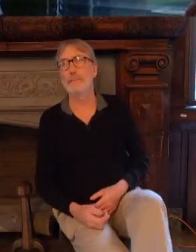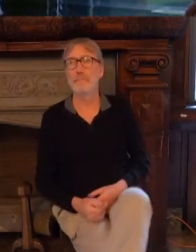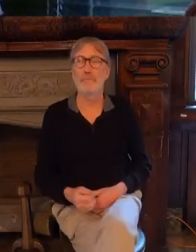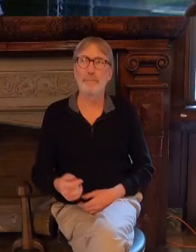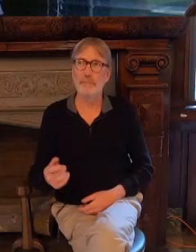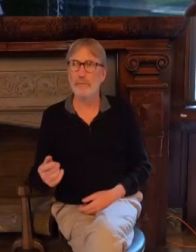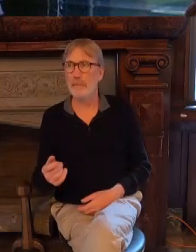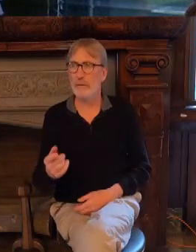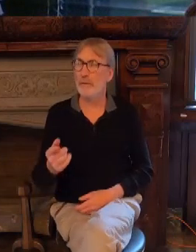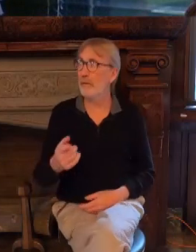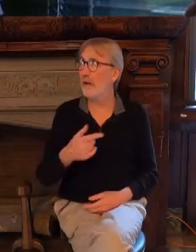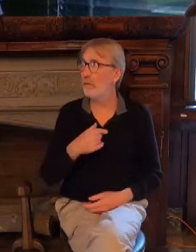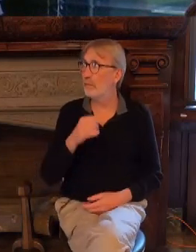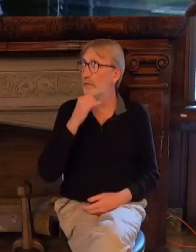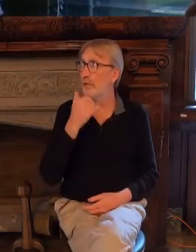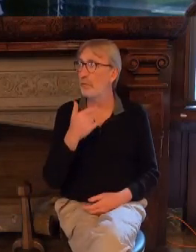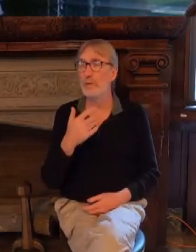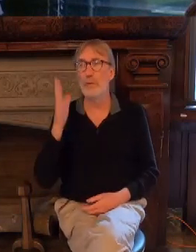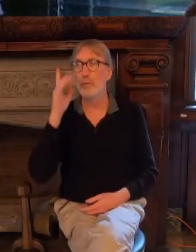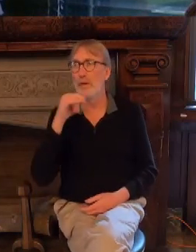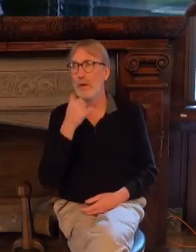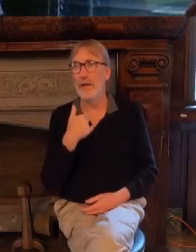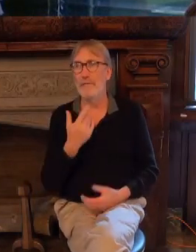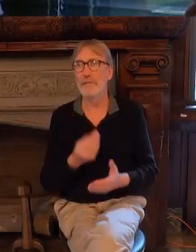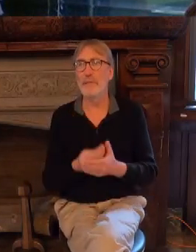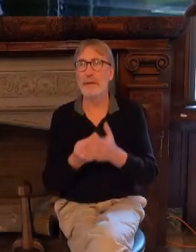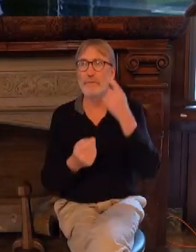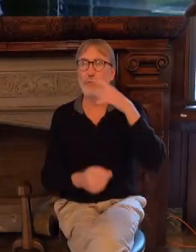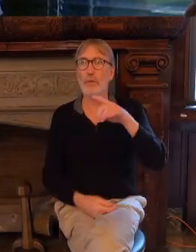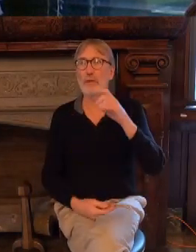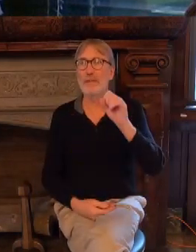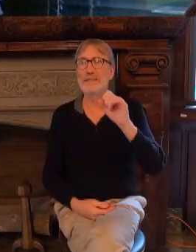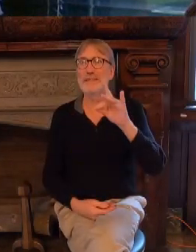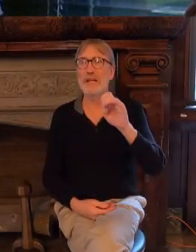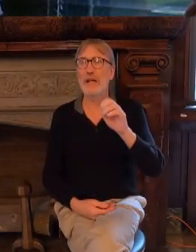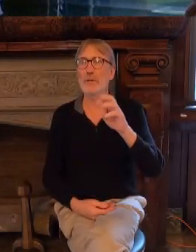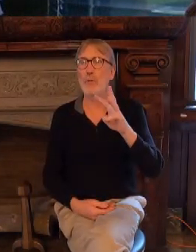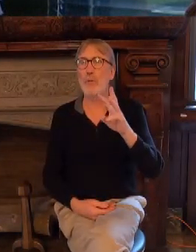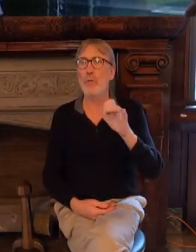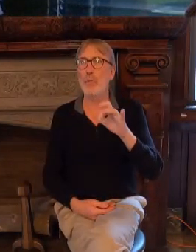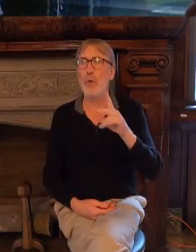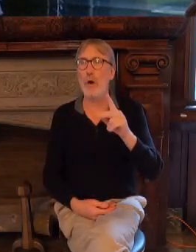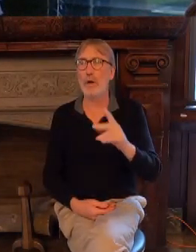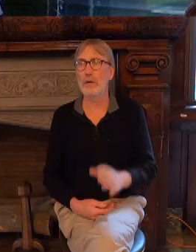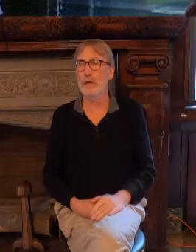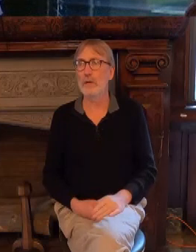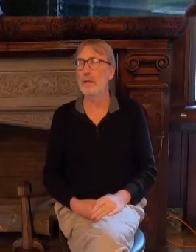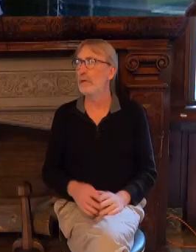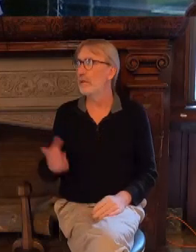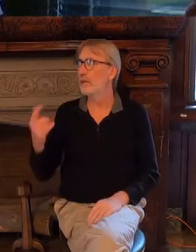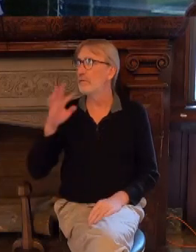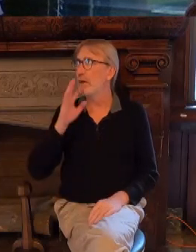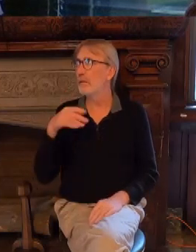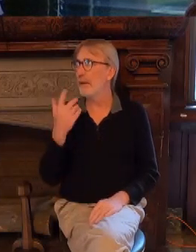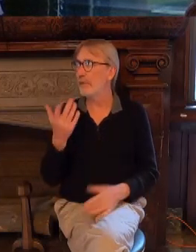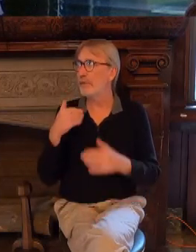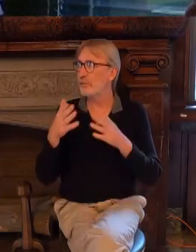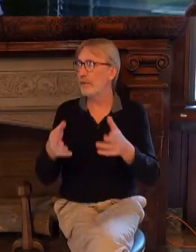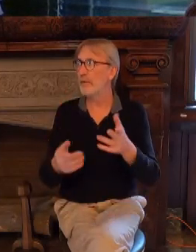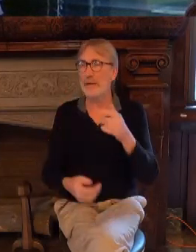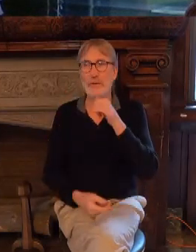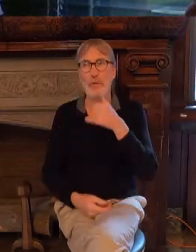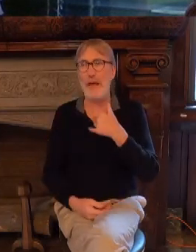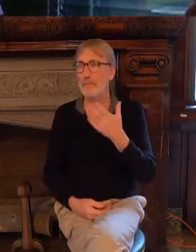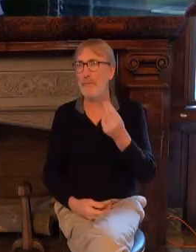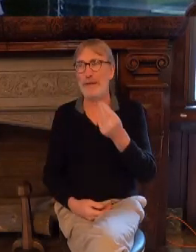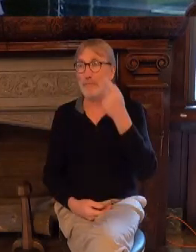I can tell you we don't have budget to do any sidewalk work outside of intersections. It's not sidewalk work, it's putting the street back to the original grade. I don't have